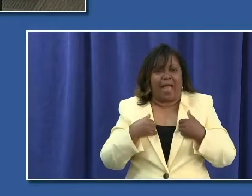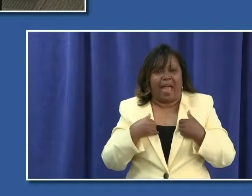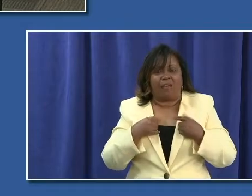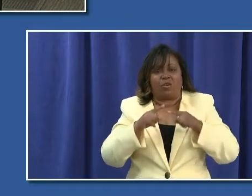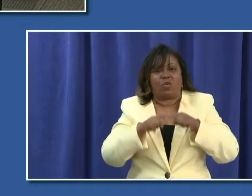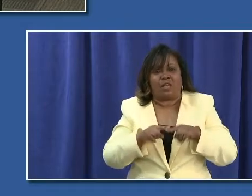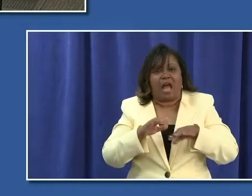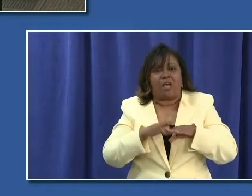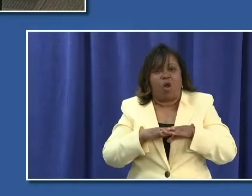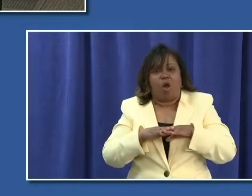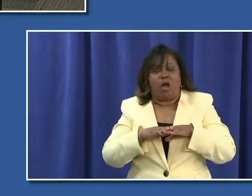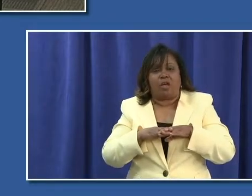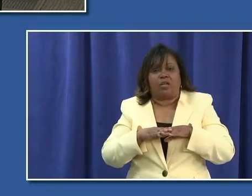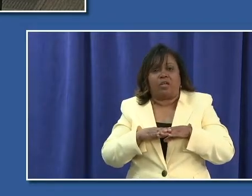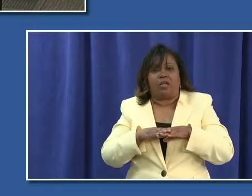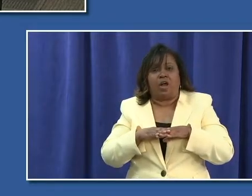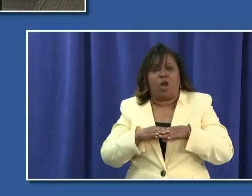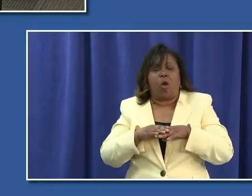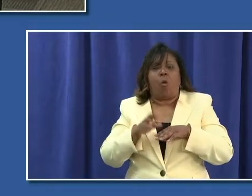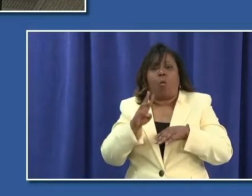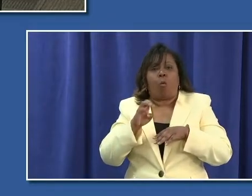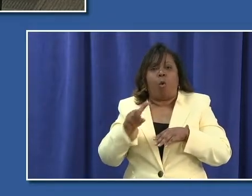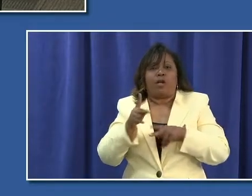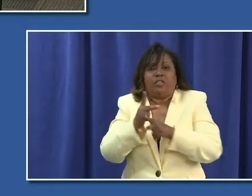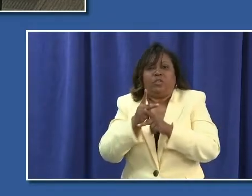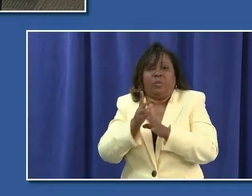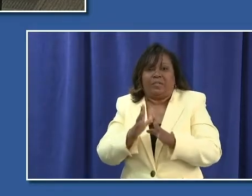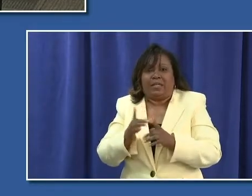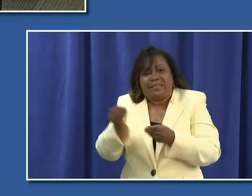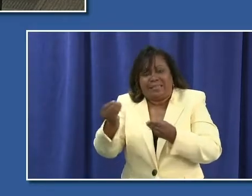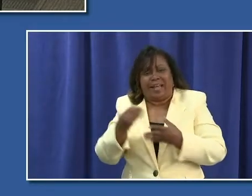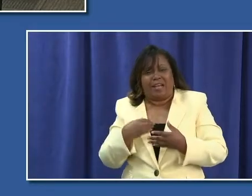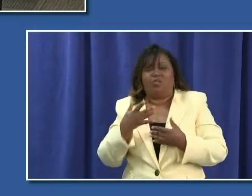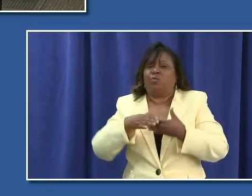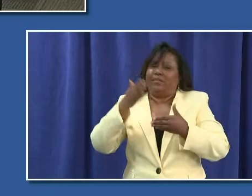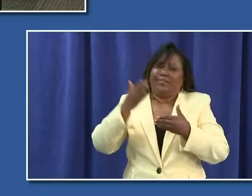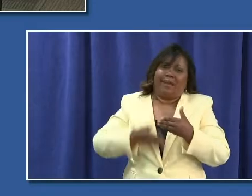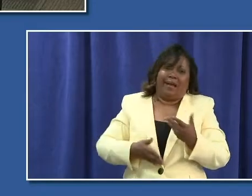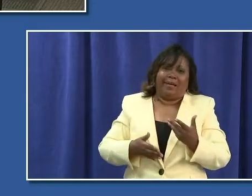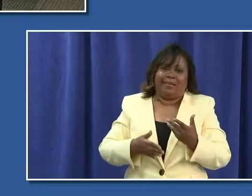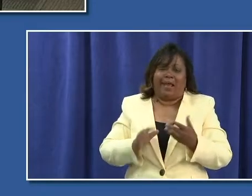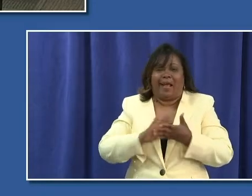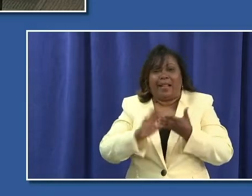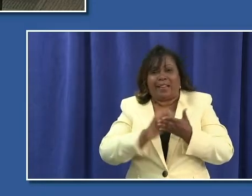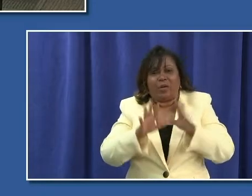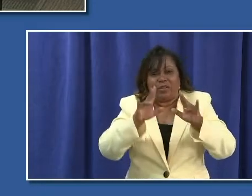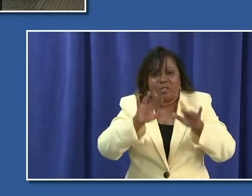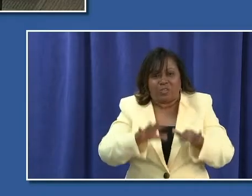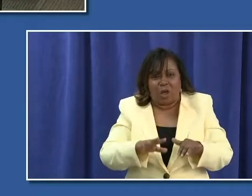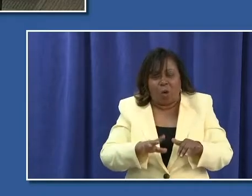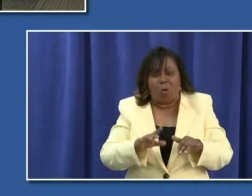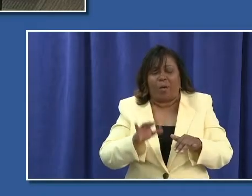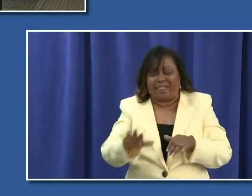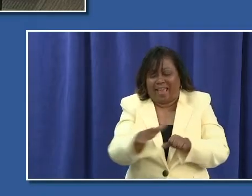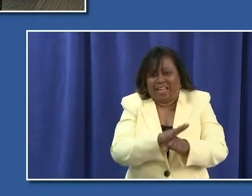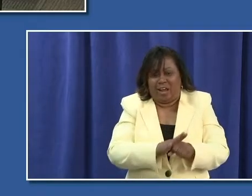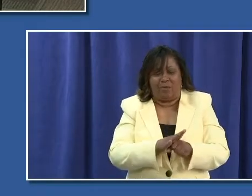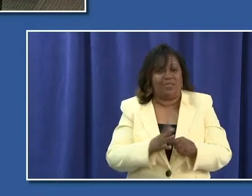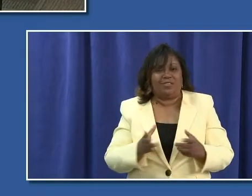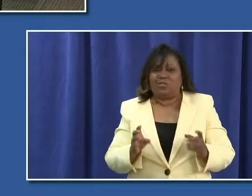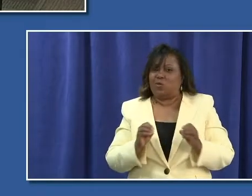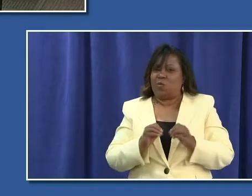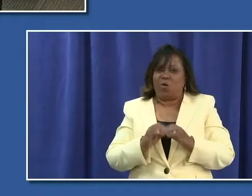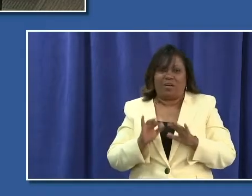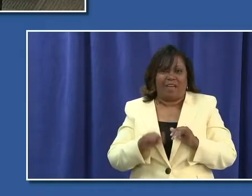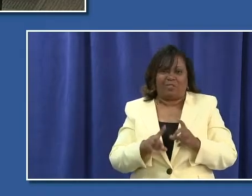to rely upon ward superintendents to tell us, yeah, we're done clearing the snow in that ward. We're no longer